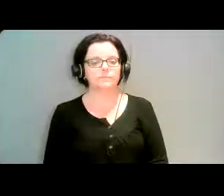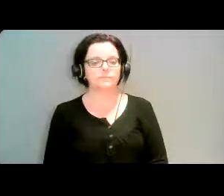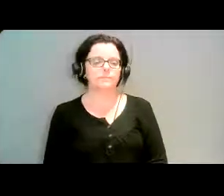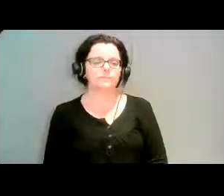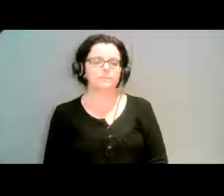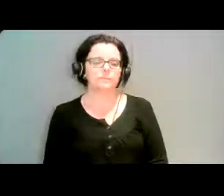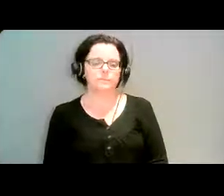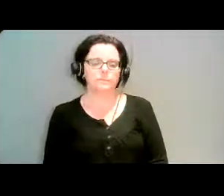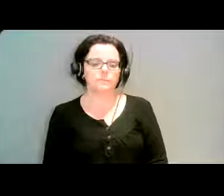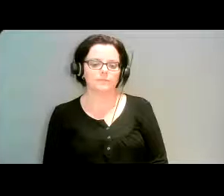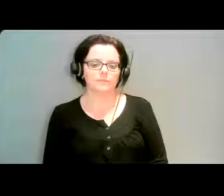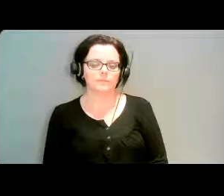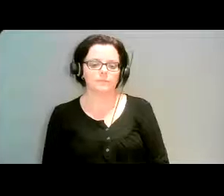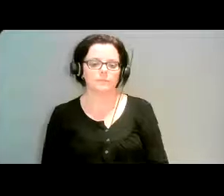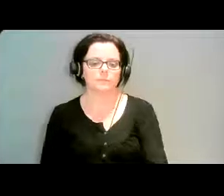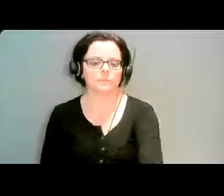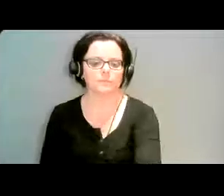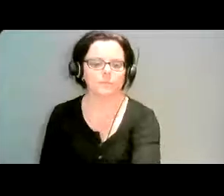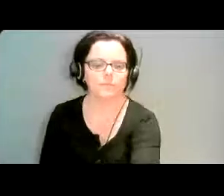So